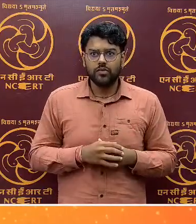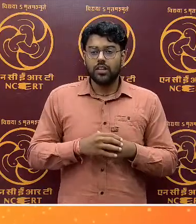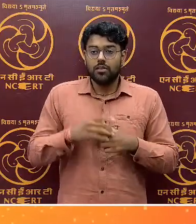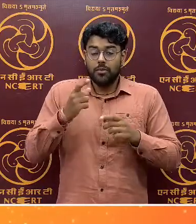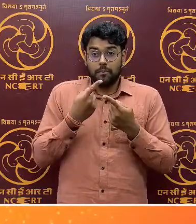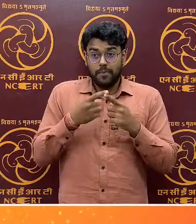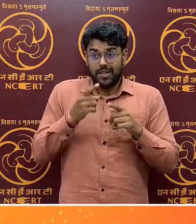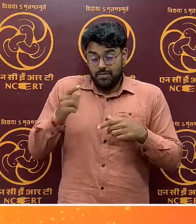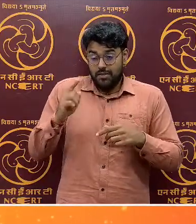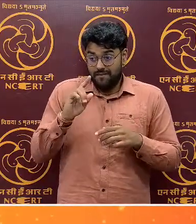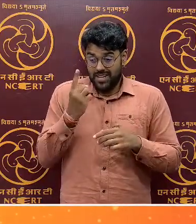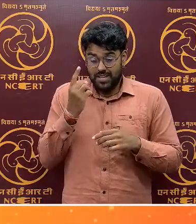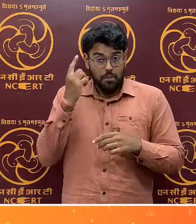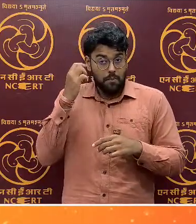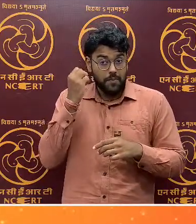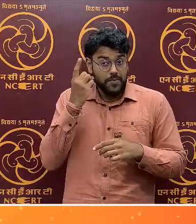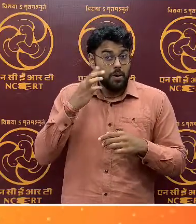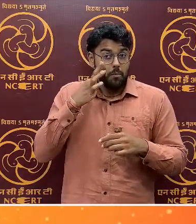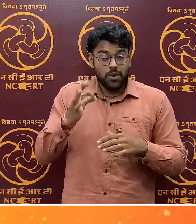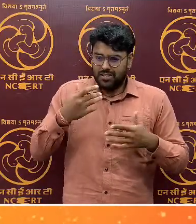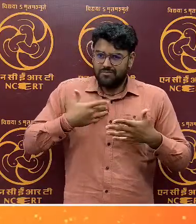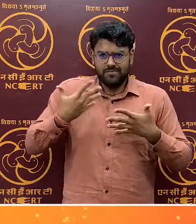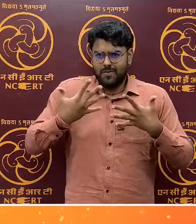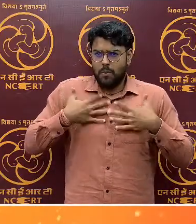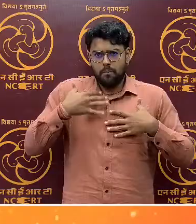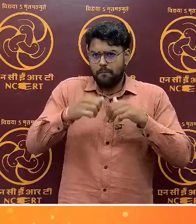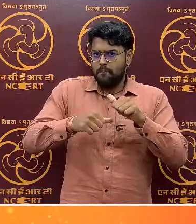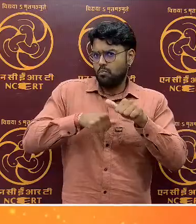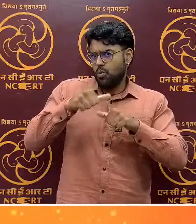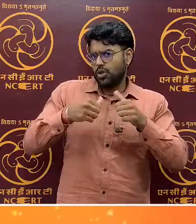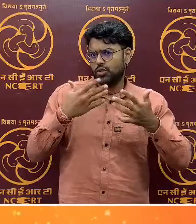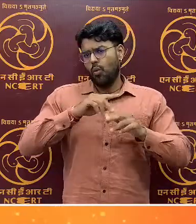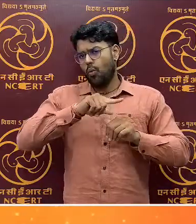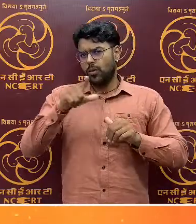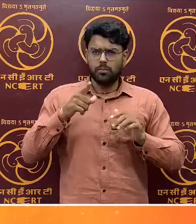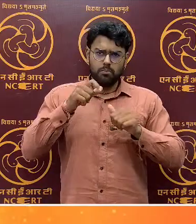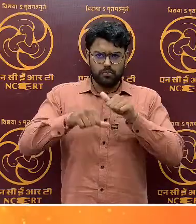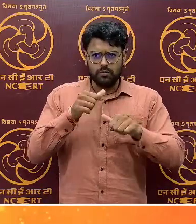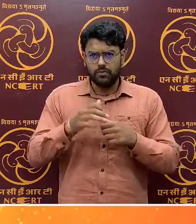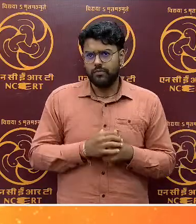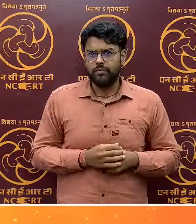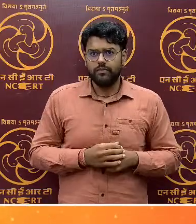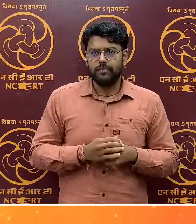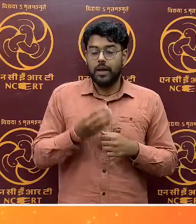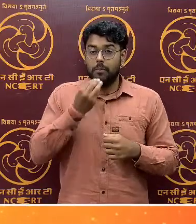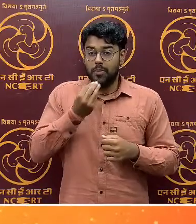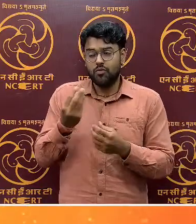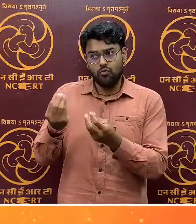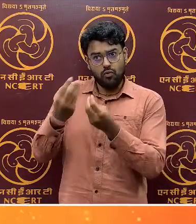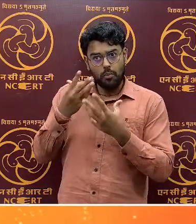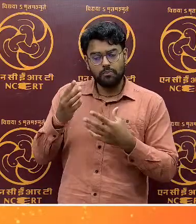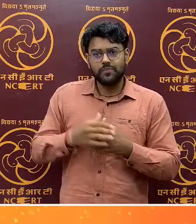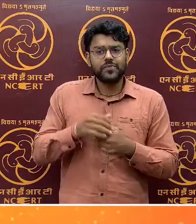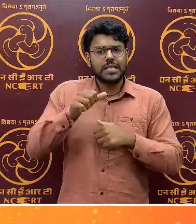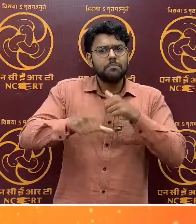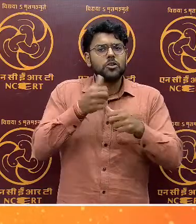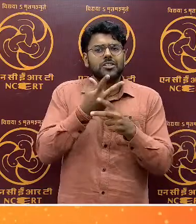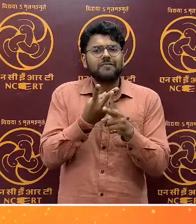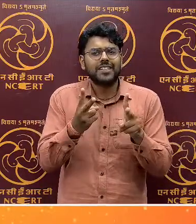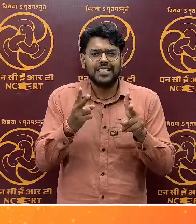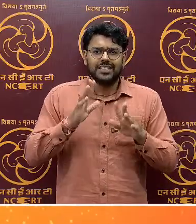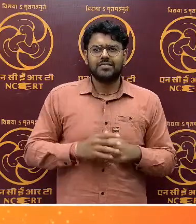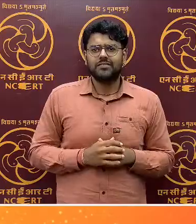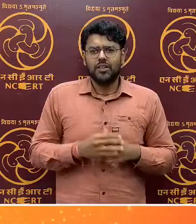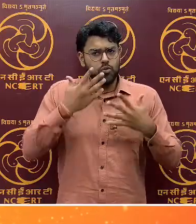very important to understand that it is one of the processes. Yes. And I want you to please tell us what all of the processes are there